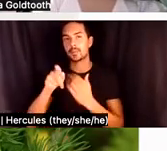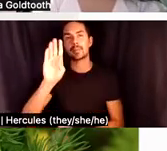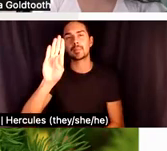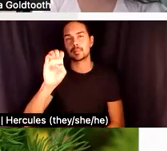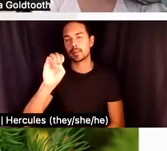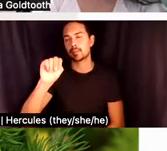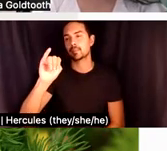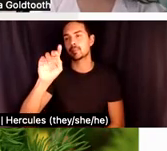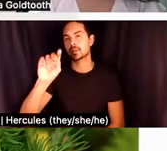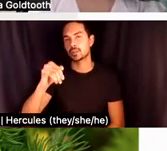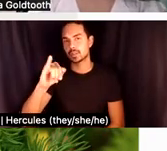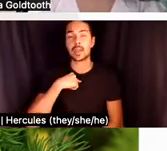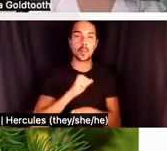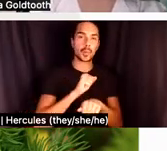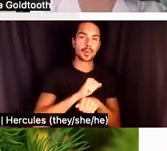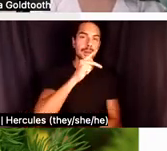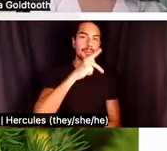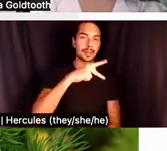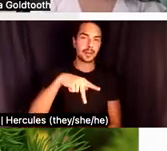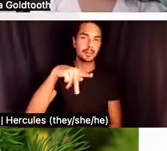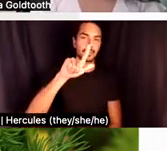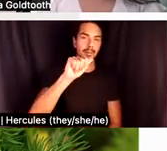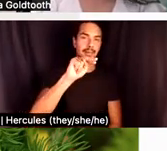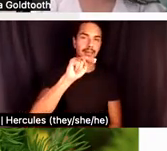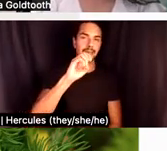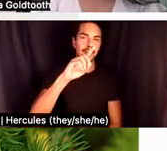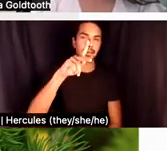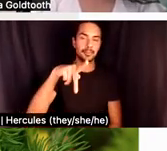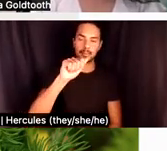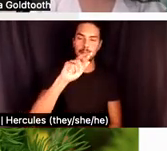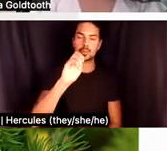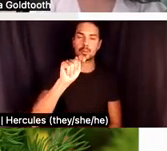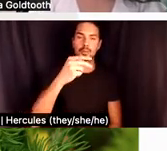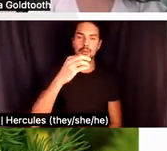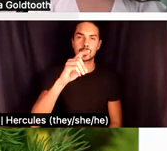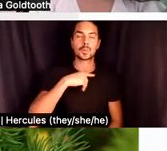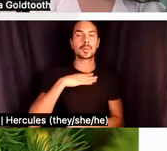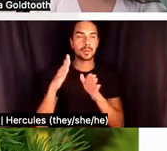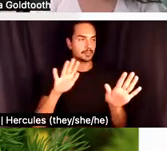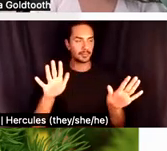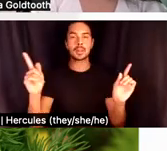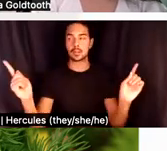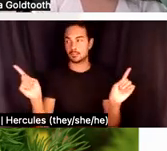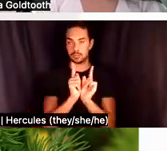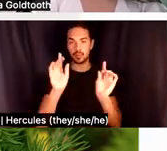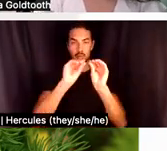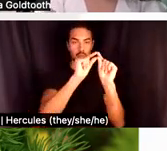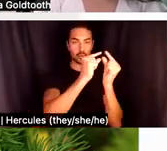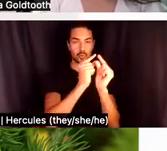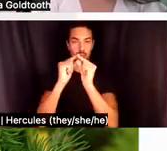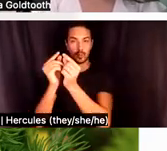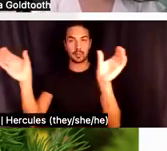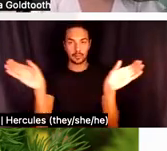was working at Planned Parenthood, and we partnered to have these beadwork circles where we had conversations about